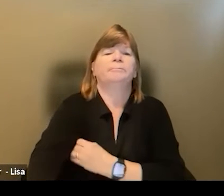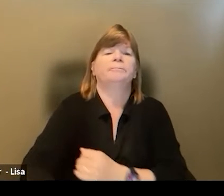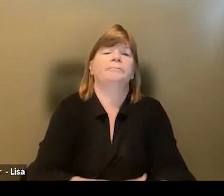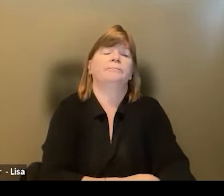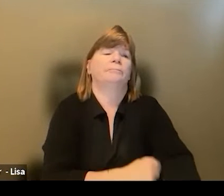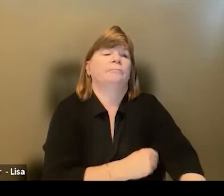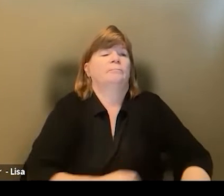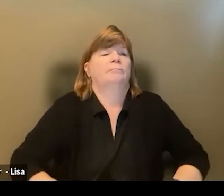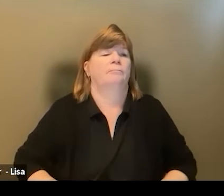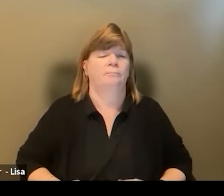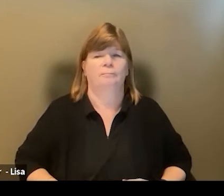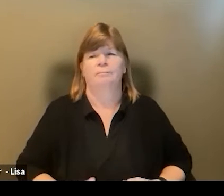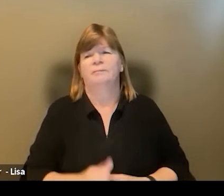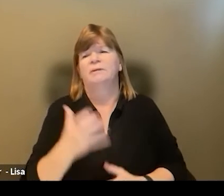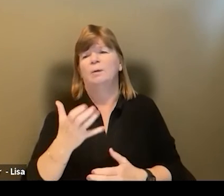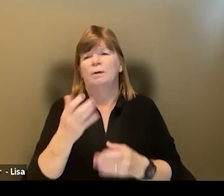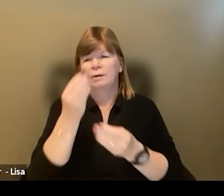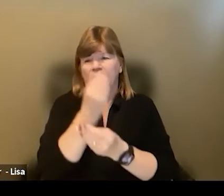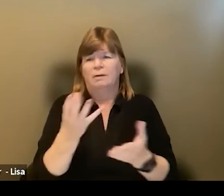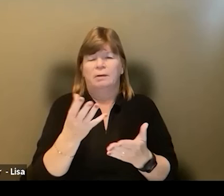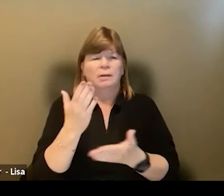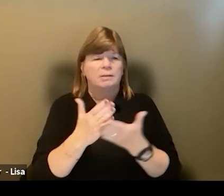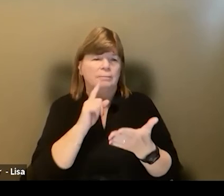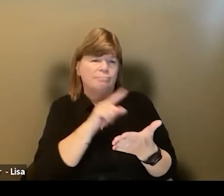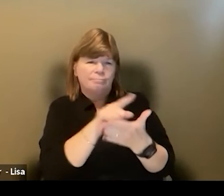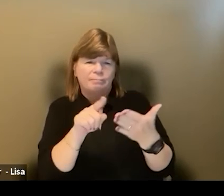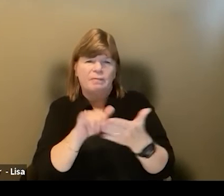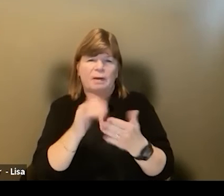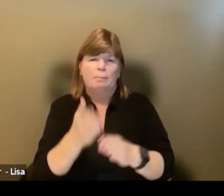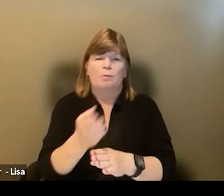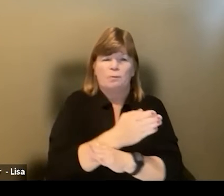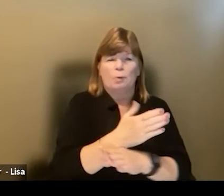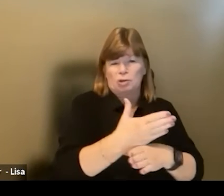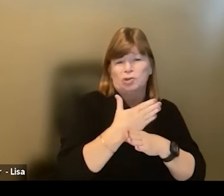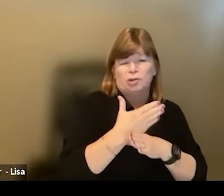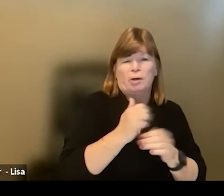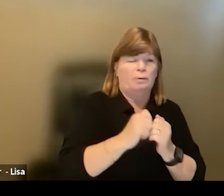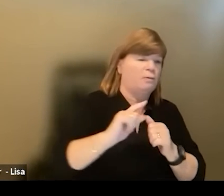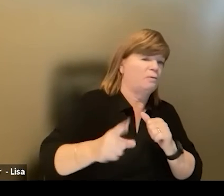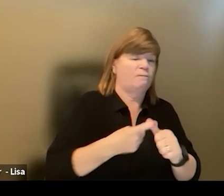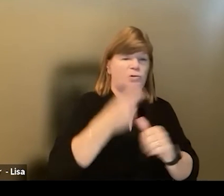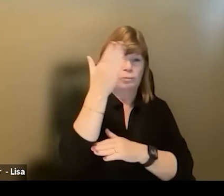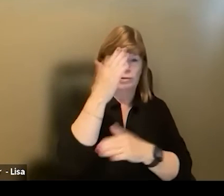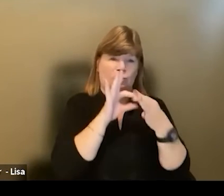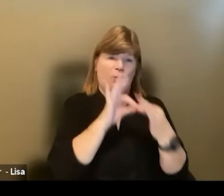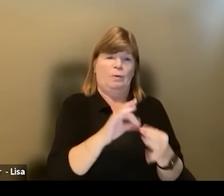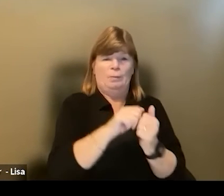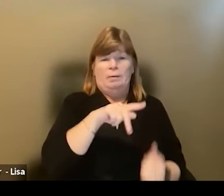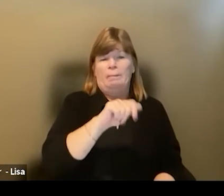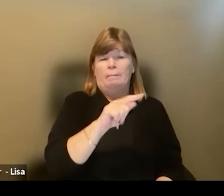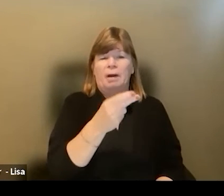lifetime. And I want to note that some things that were previously shared in the first presentation regarding